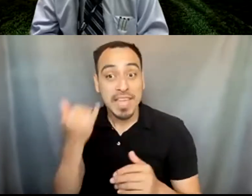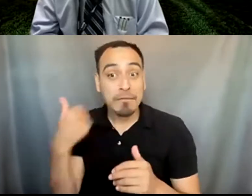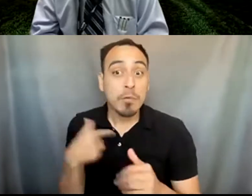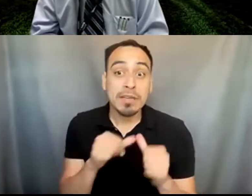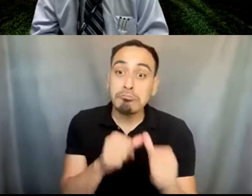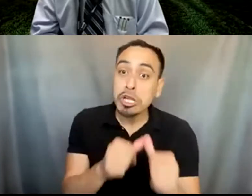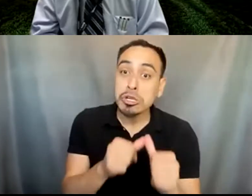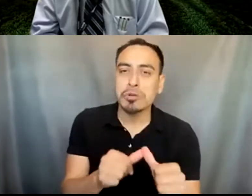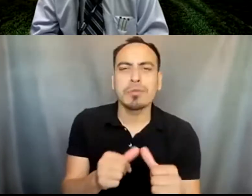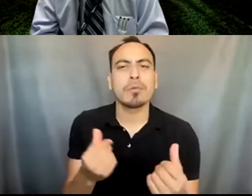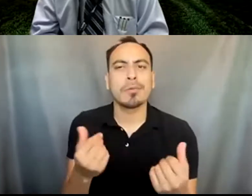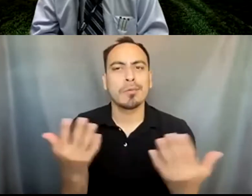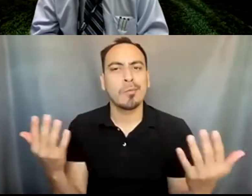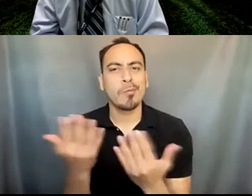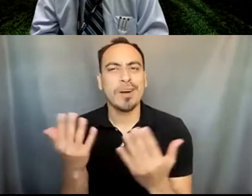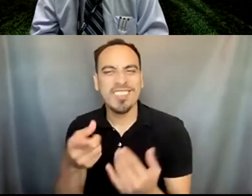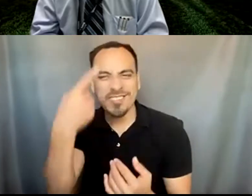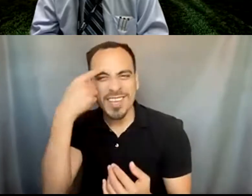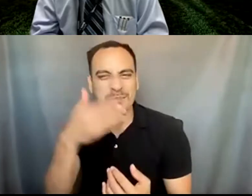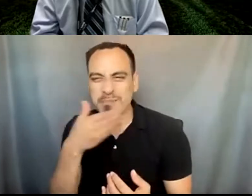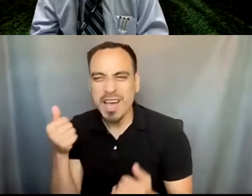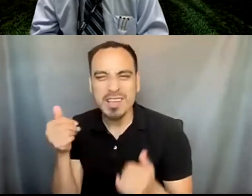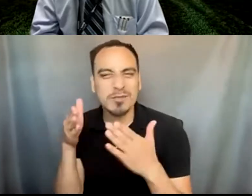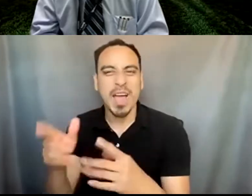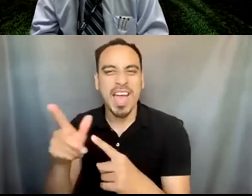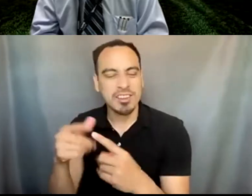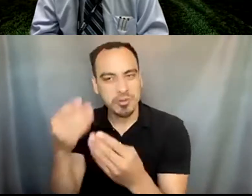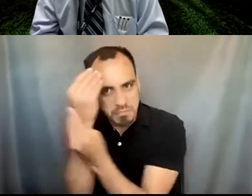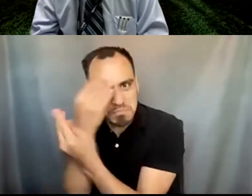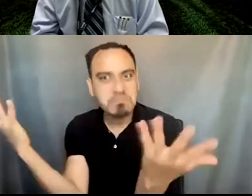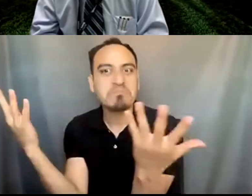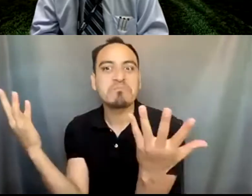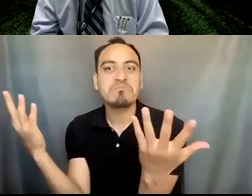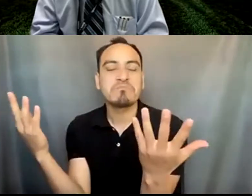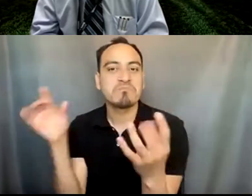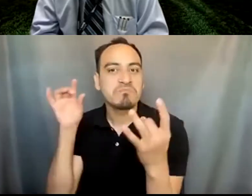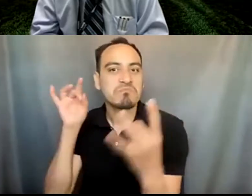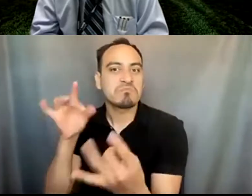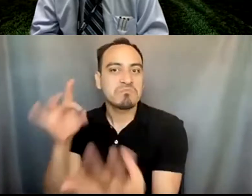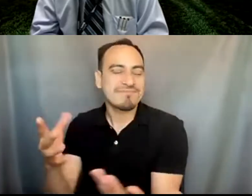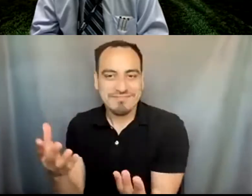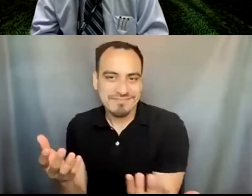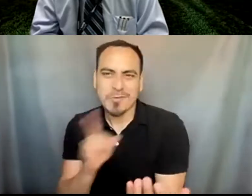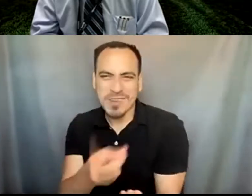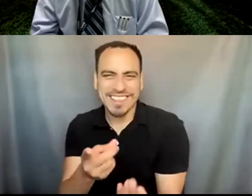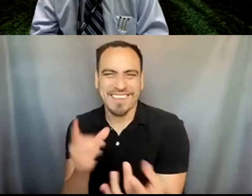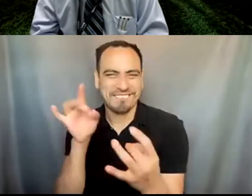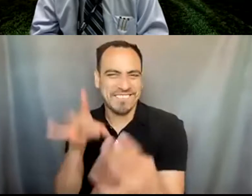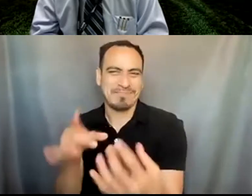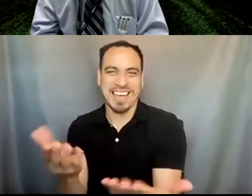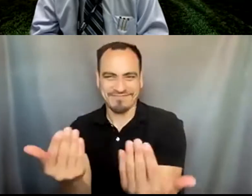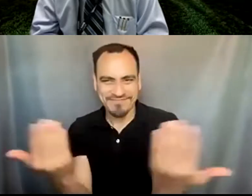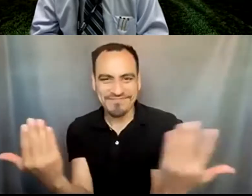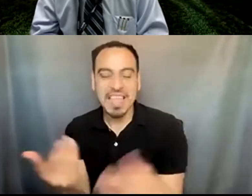give you helpful information? And just some different feedback that we'd love to hear from you. So I'm going to keep this